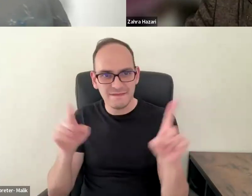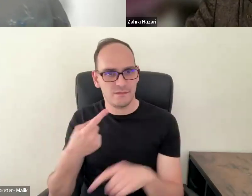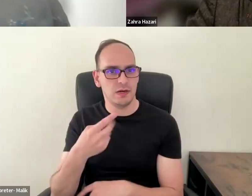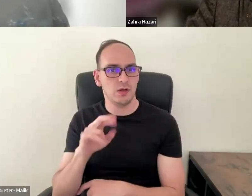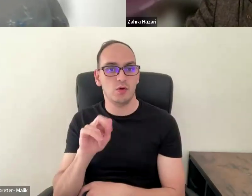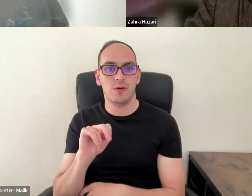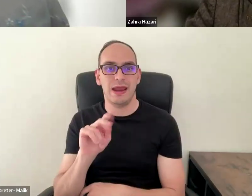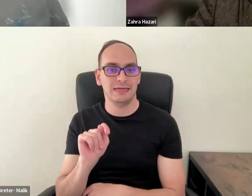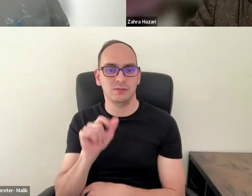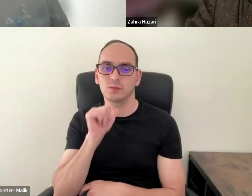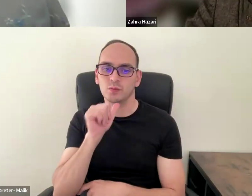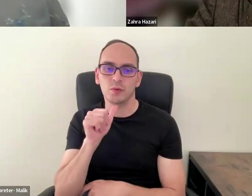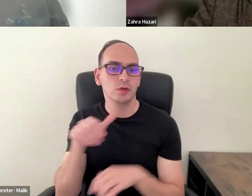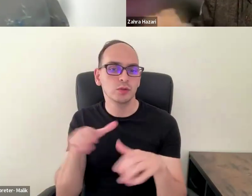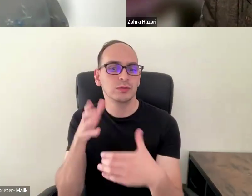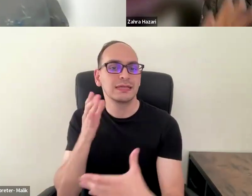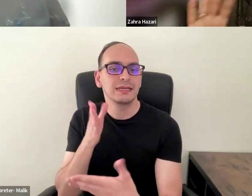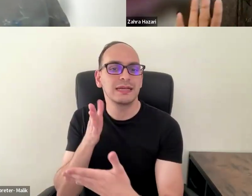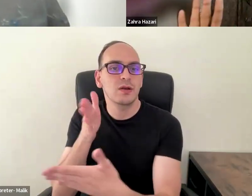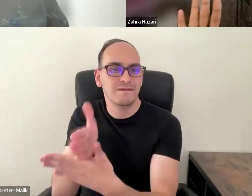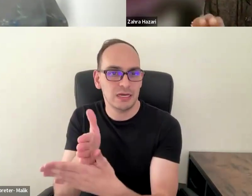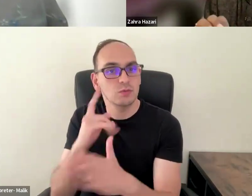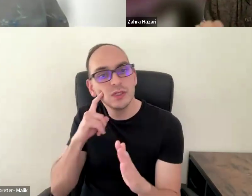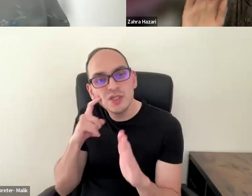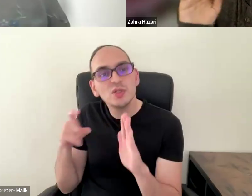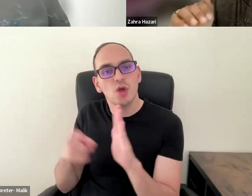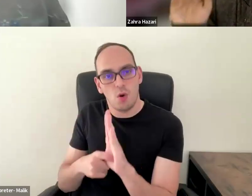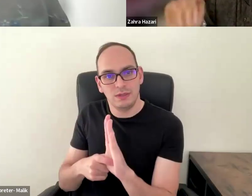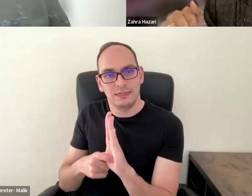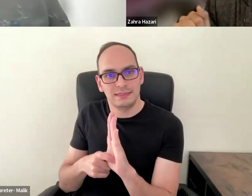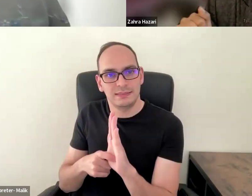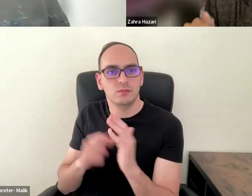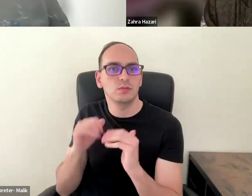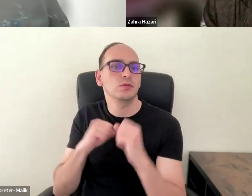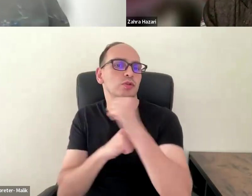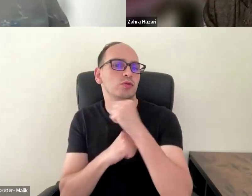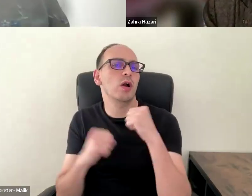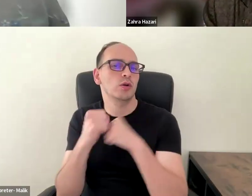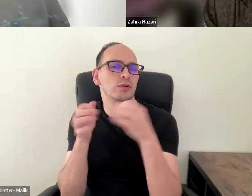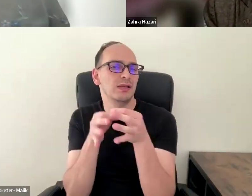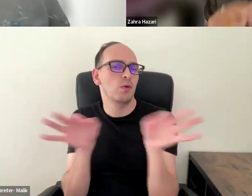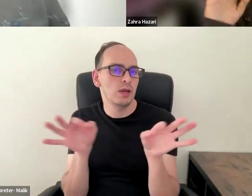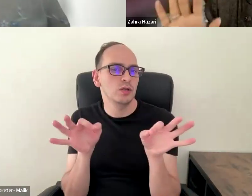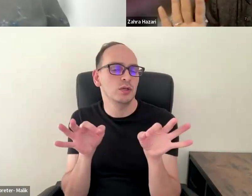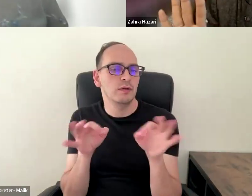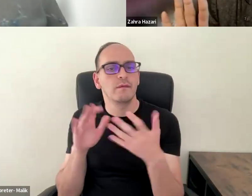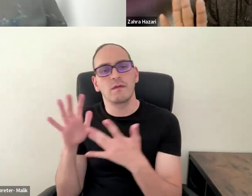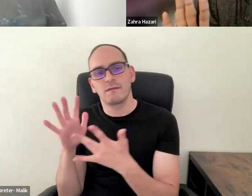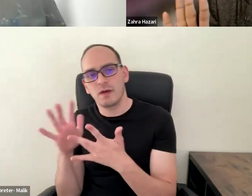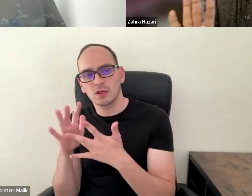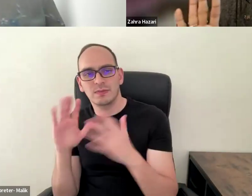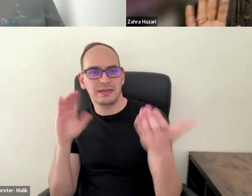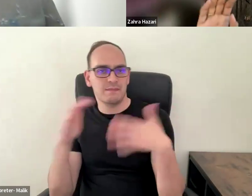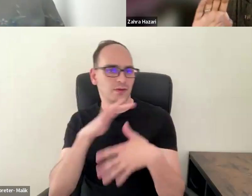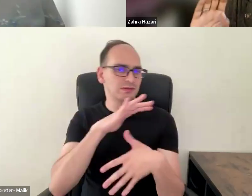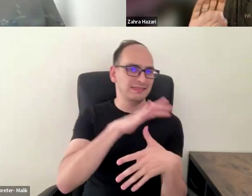where we weren't doing any interventions, but we noticed that when we did structural equation modeling on the freshmen versus the